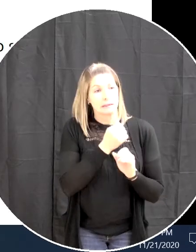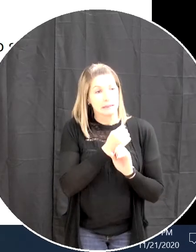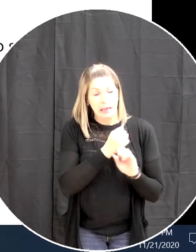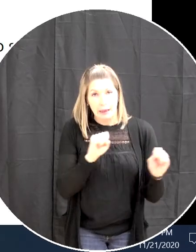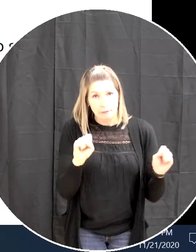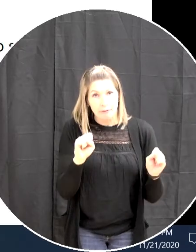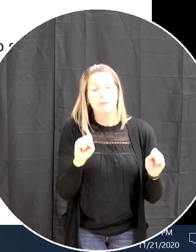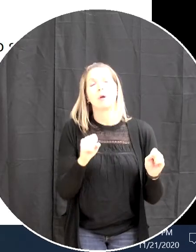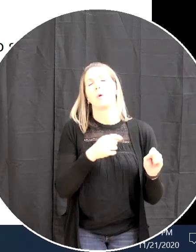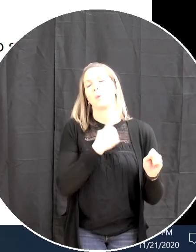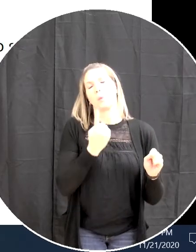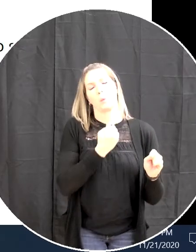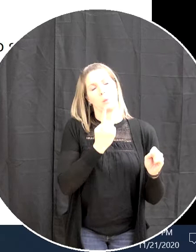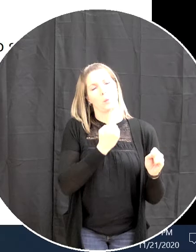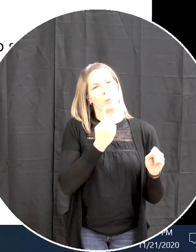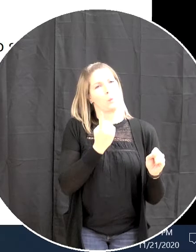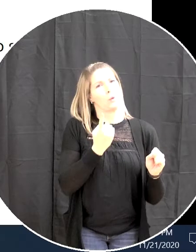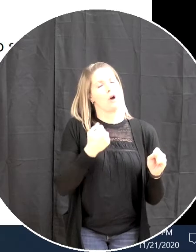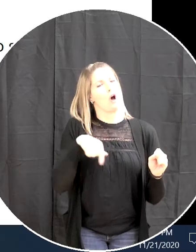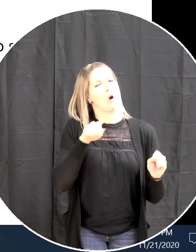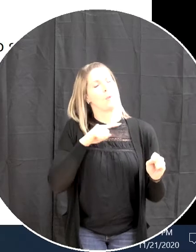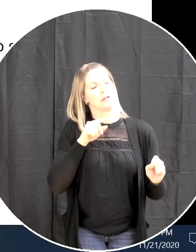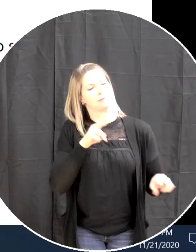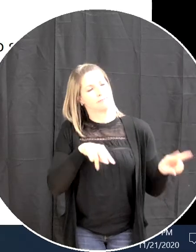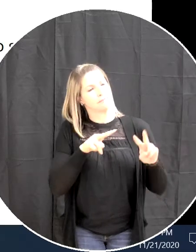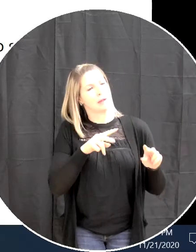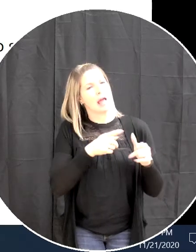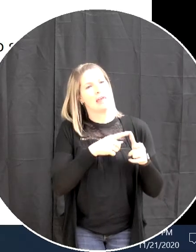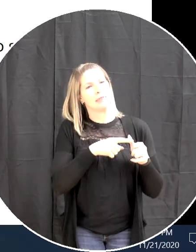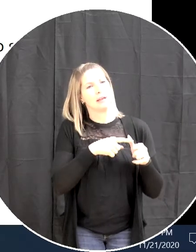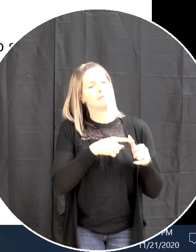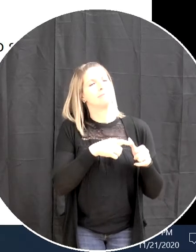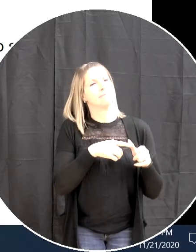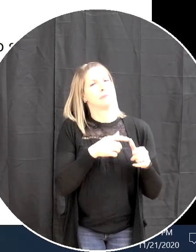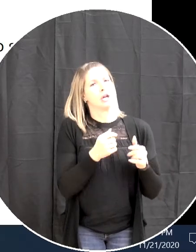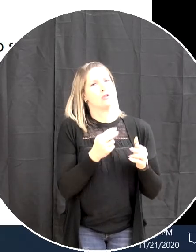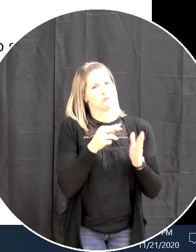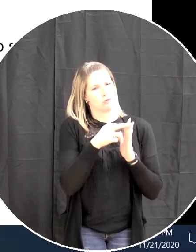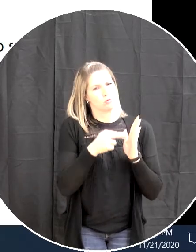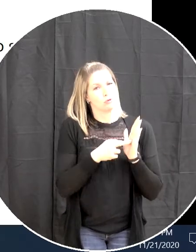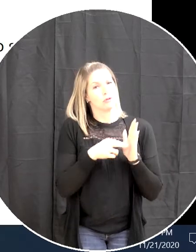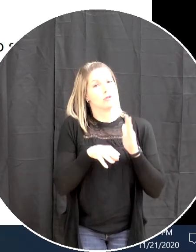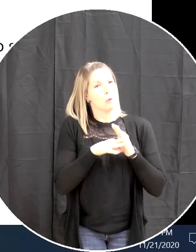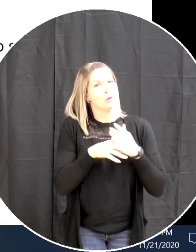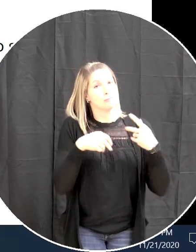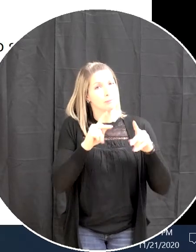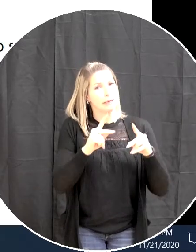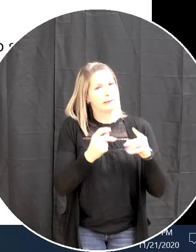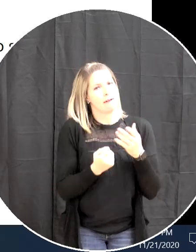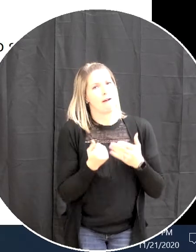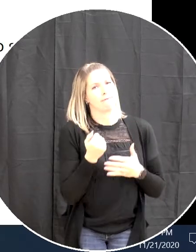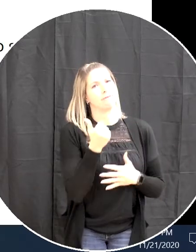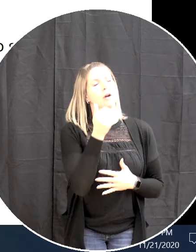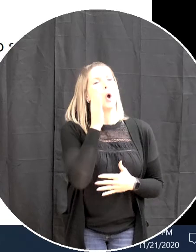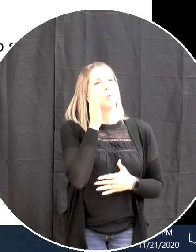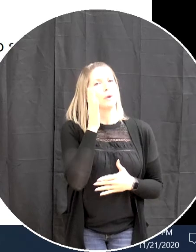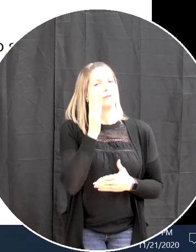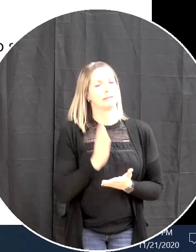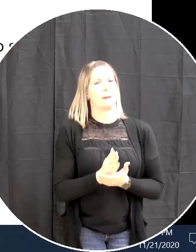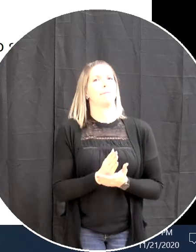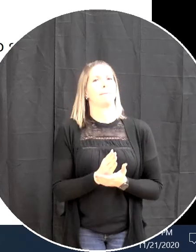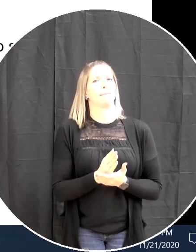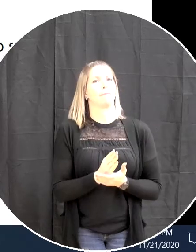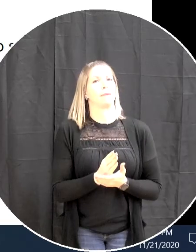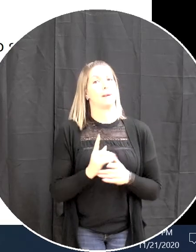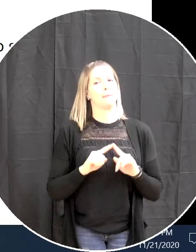upper mind, and we will retract this if we have to. But we think it's a cautious,